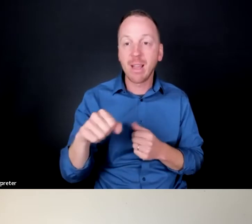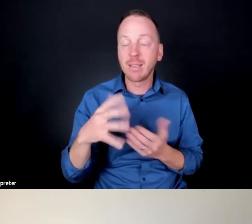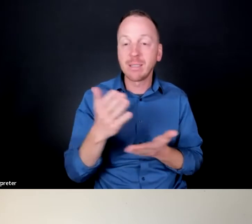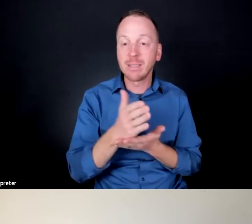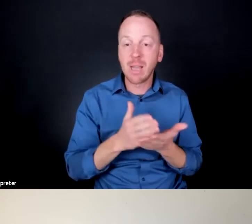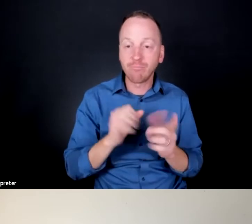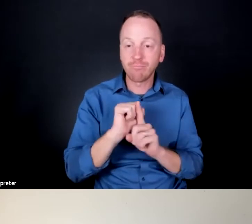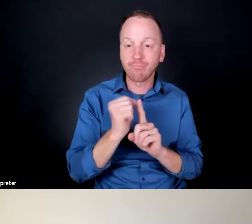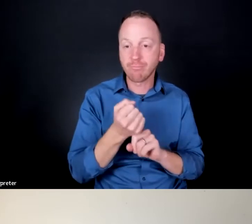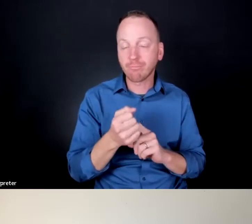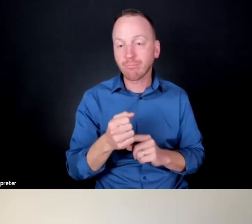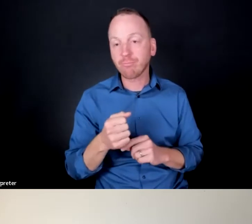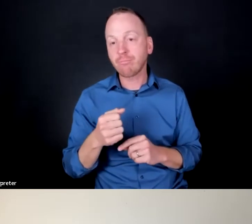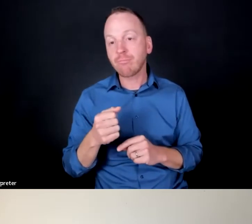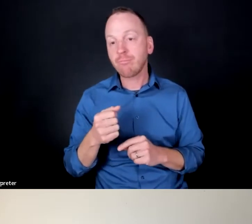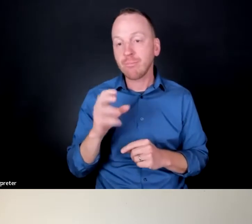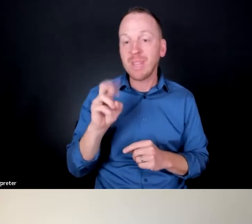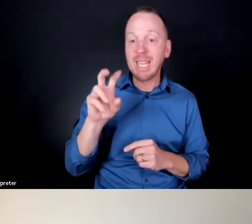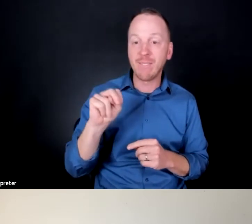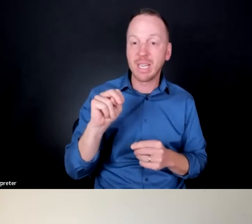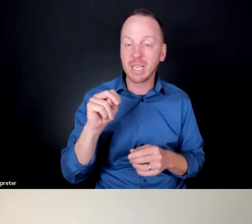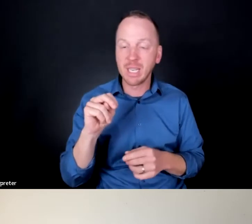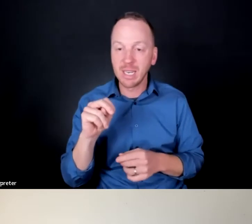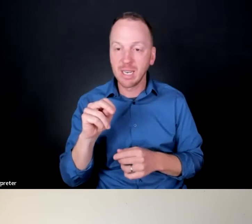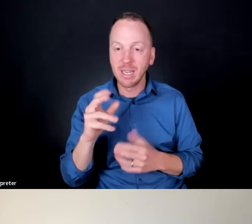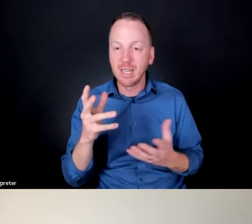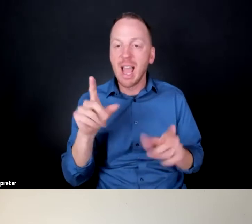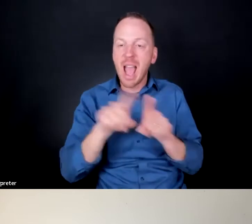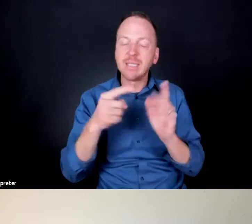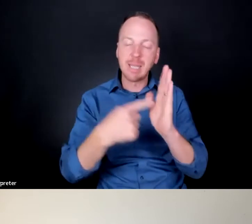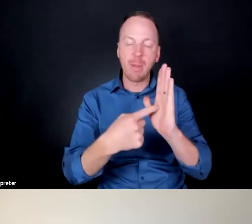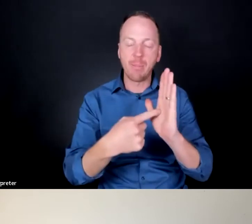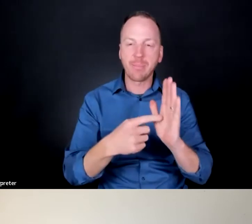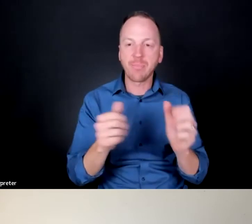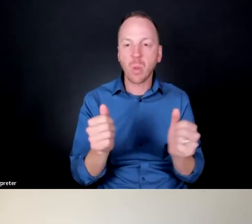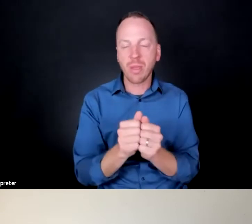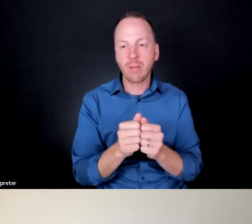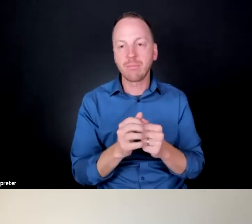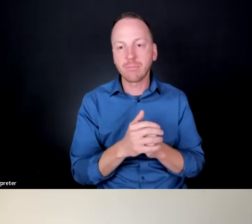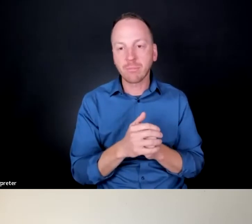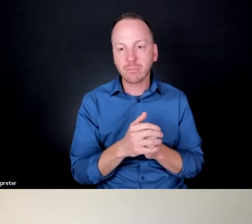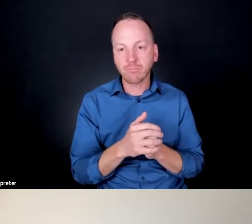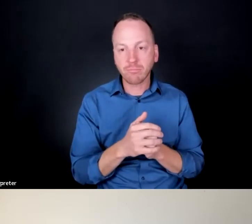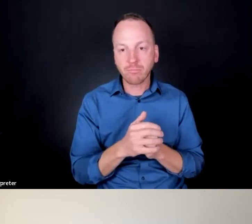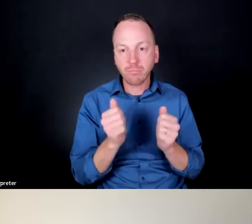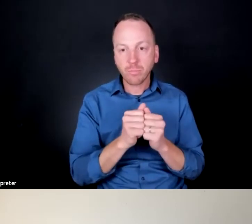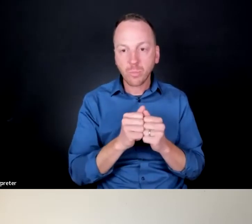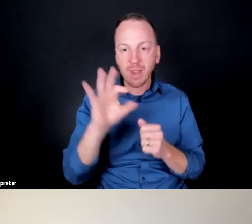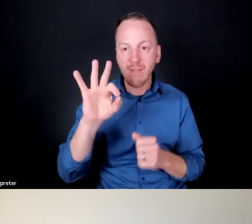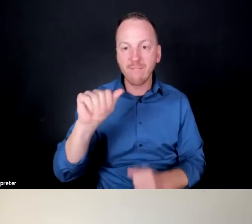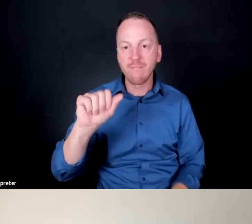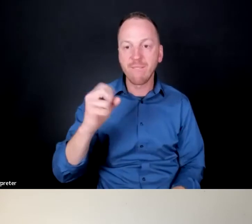sometimes like even in, or as an example with like, with